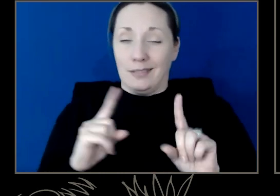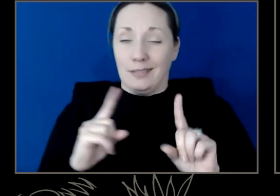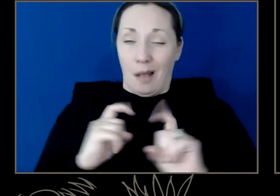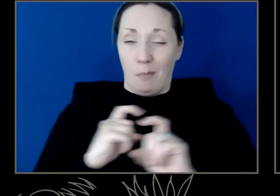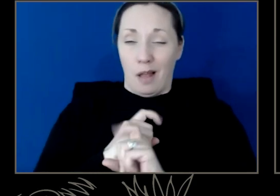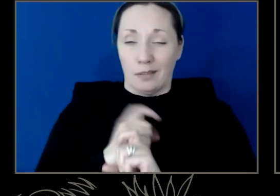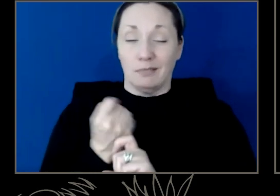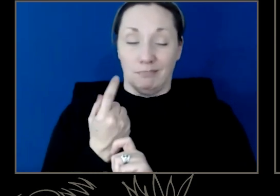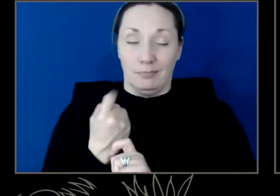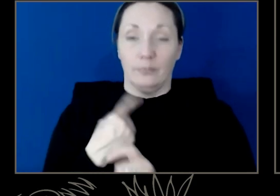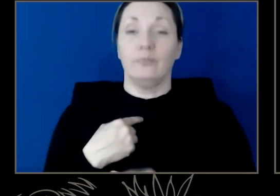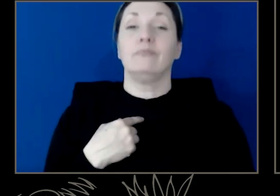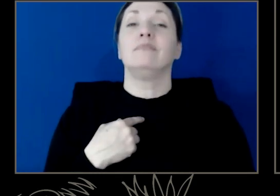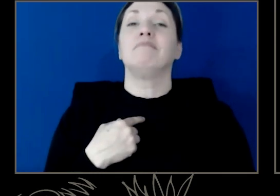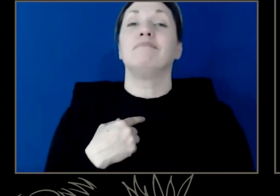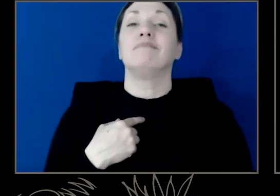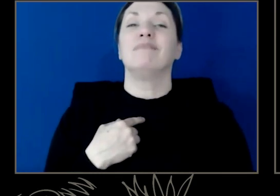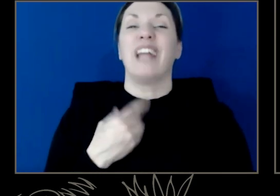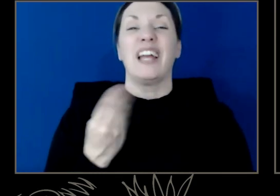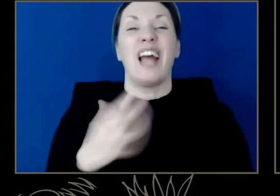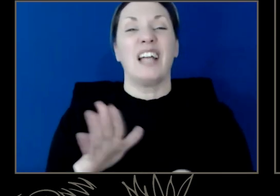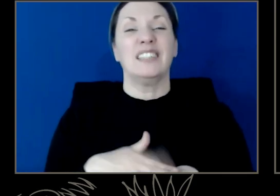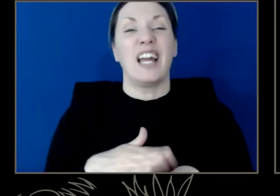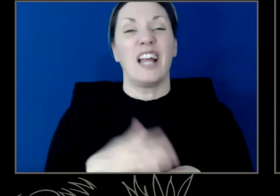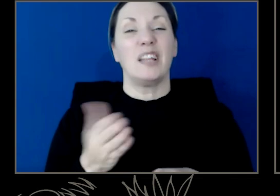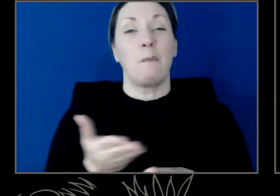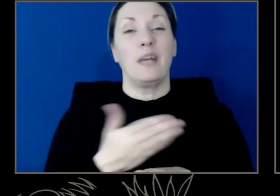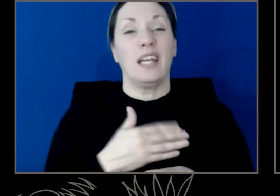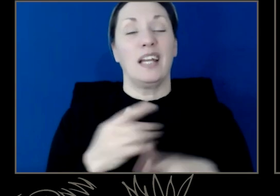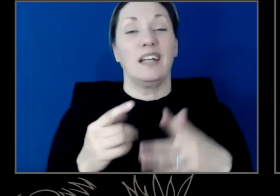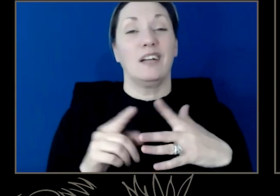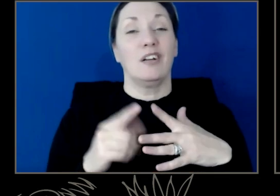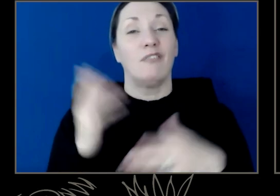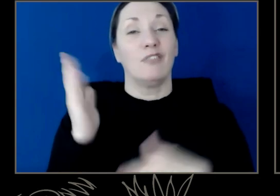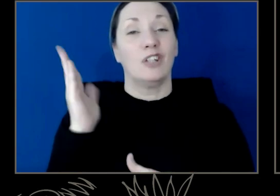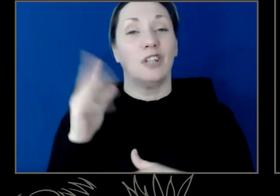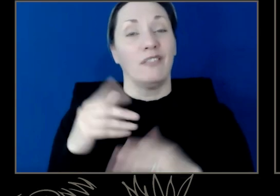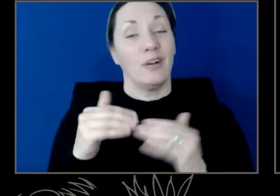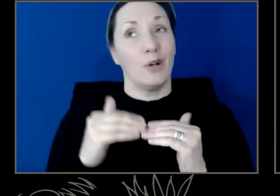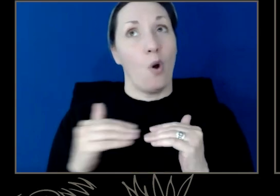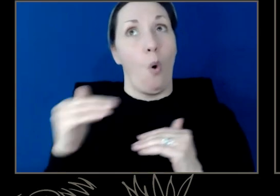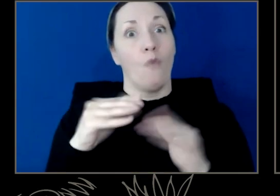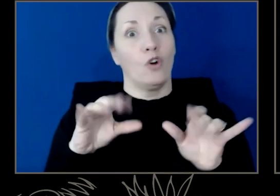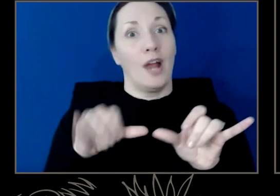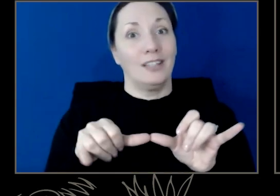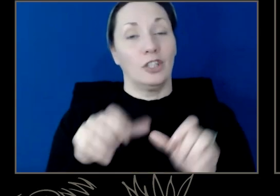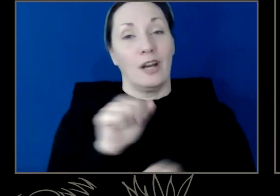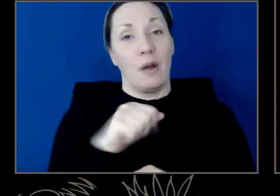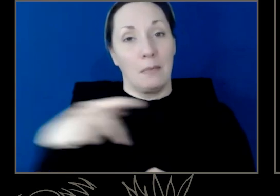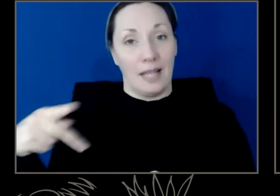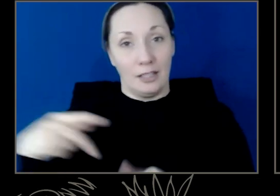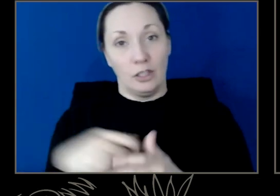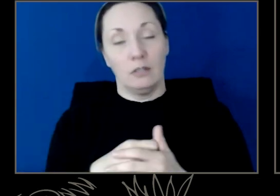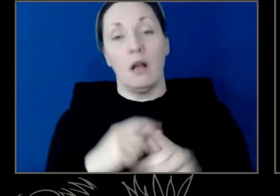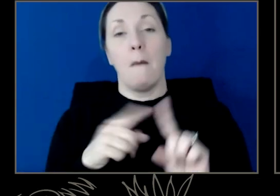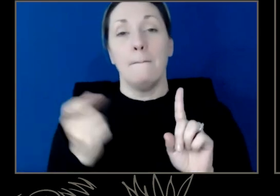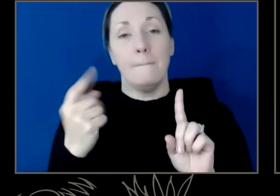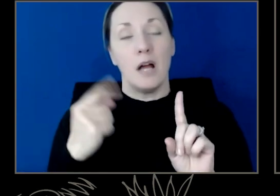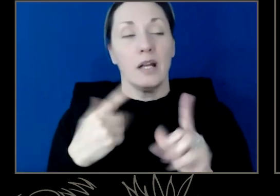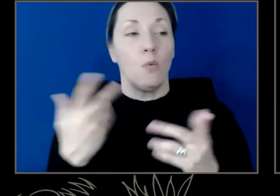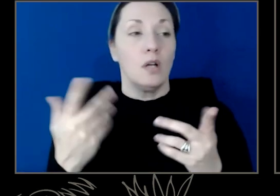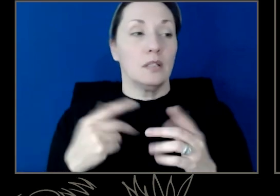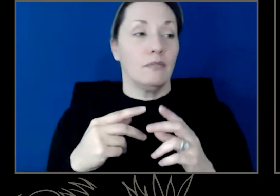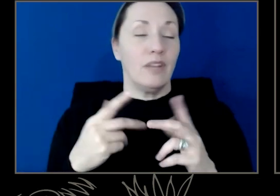complex. And like I said at the beginning of the talk, this is a very over-engineered application. But it was